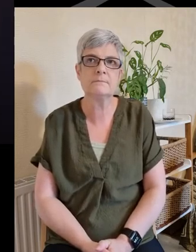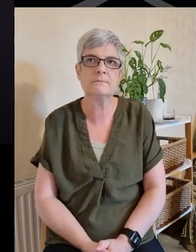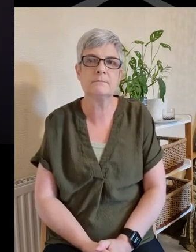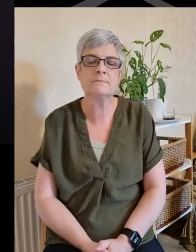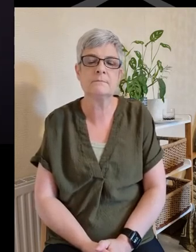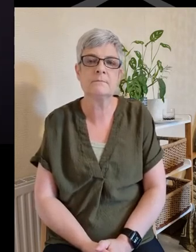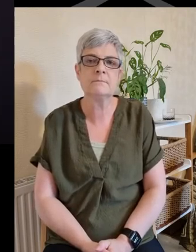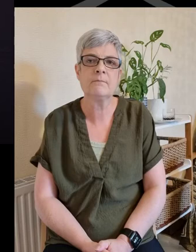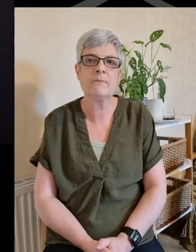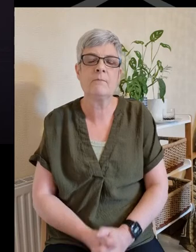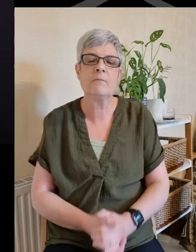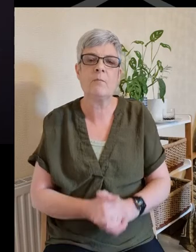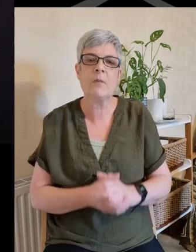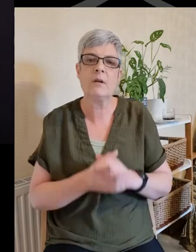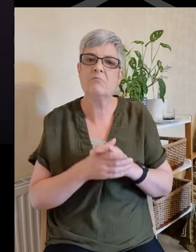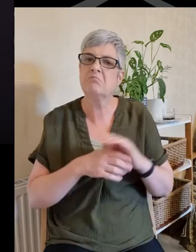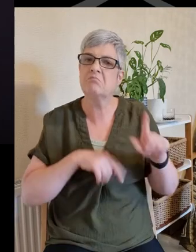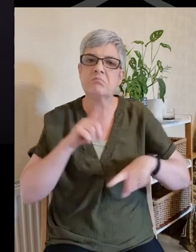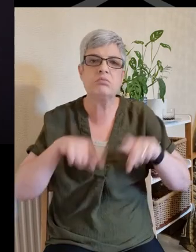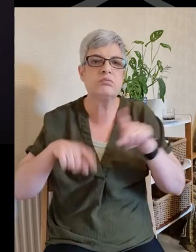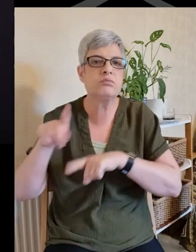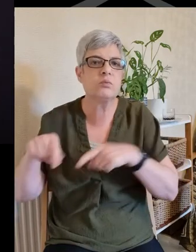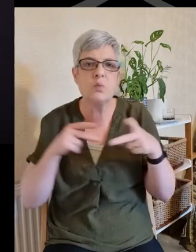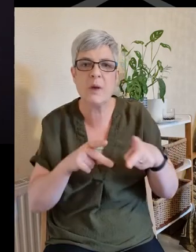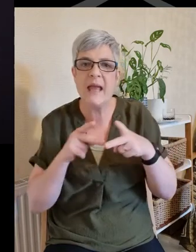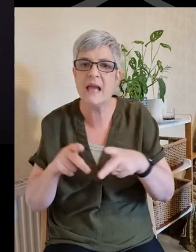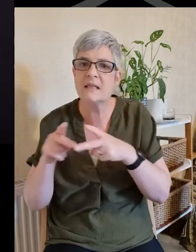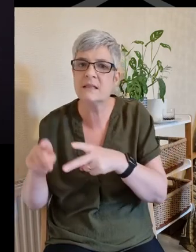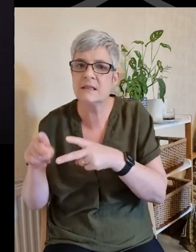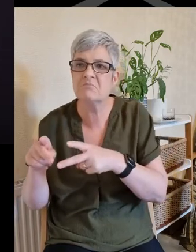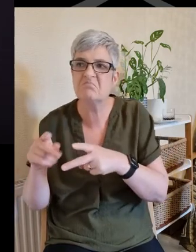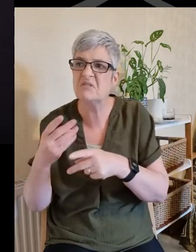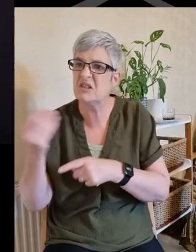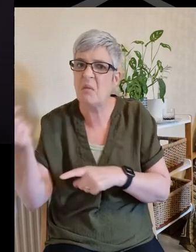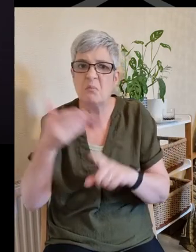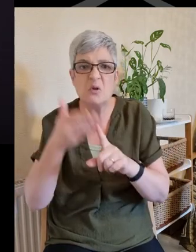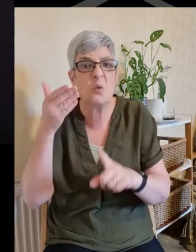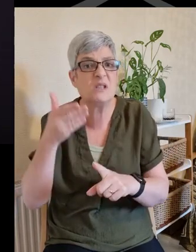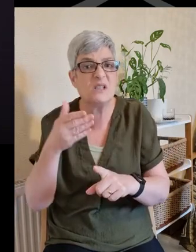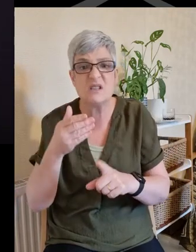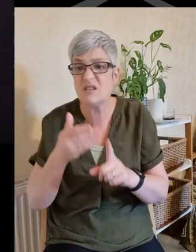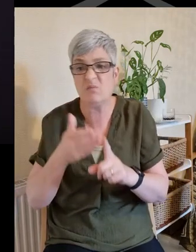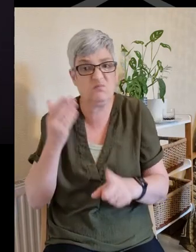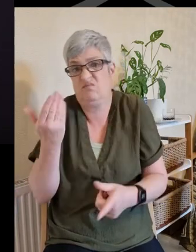In all kinds of ways, some of which we notice, some of which we don't notice,